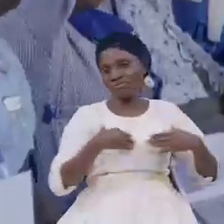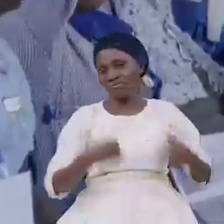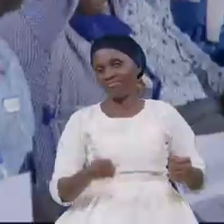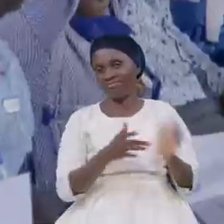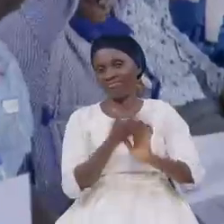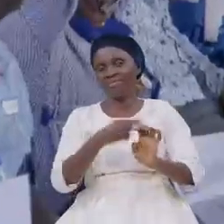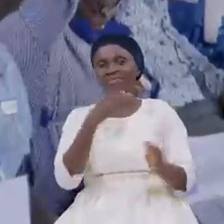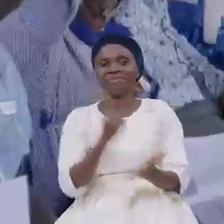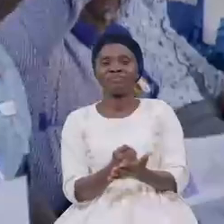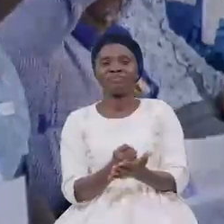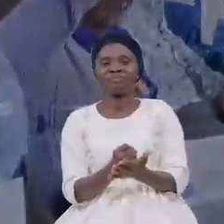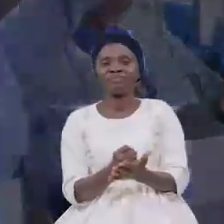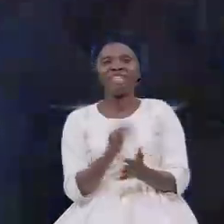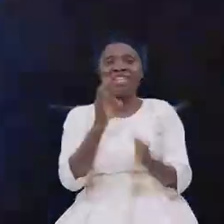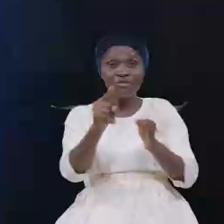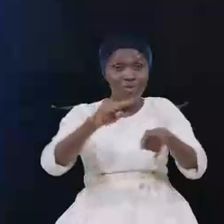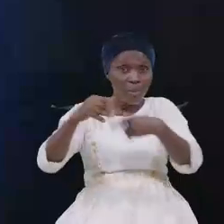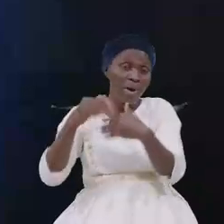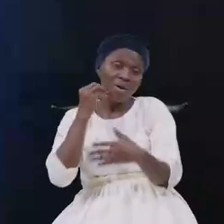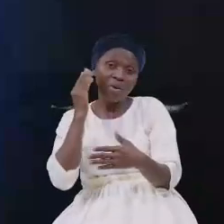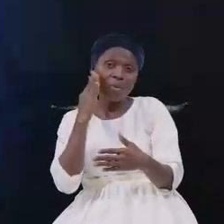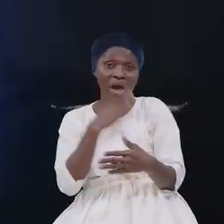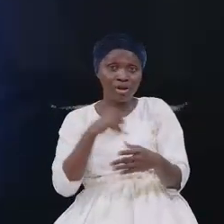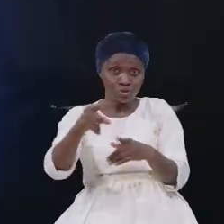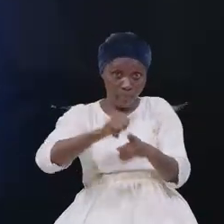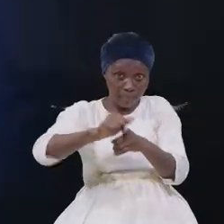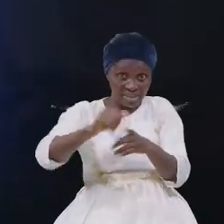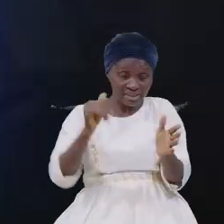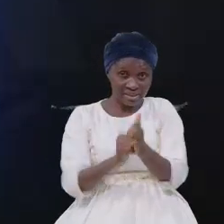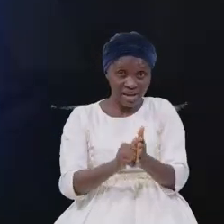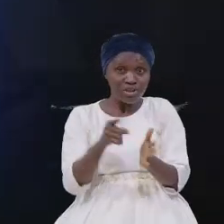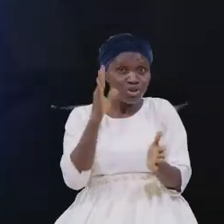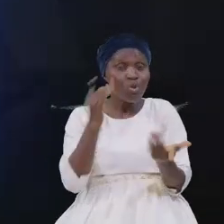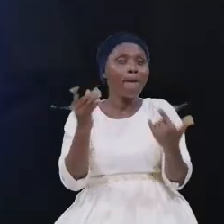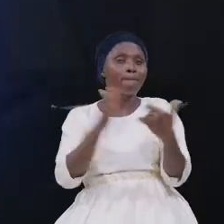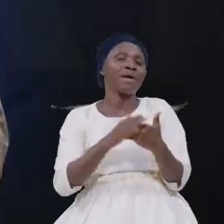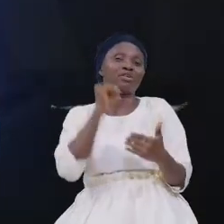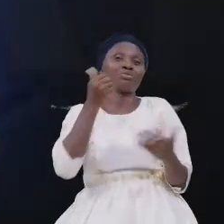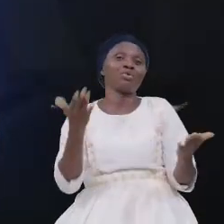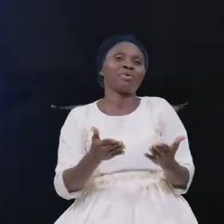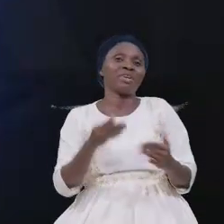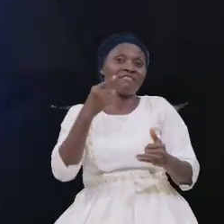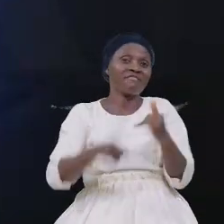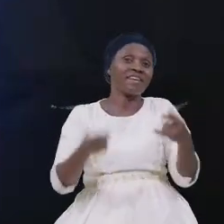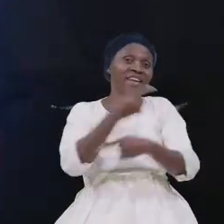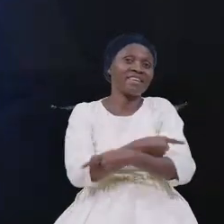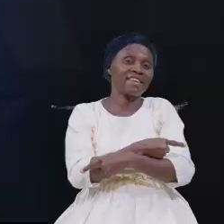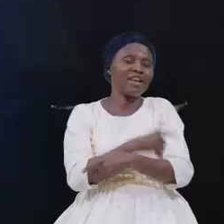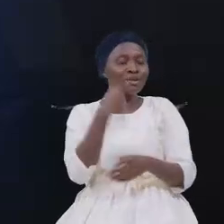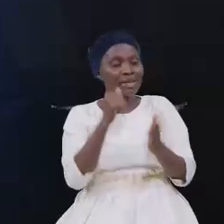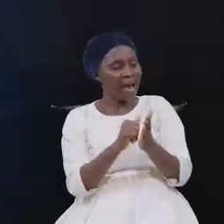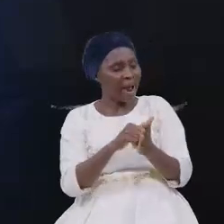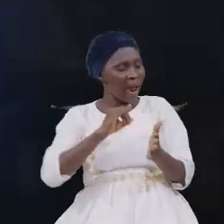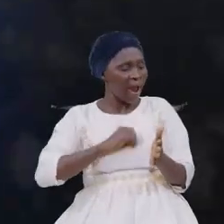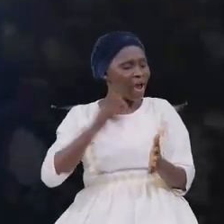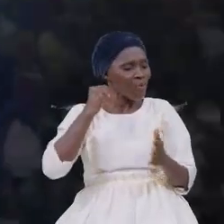If you go home and you do that, you'll come back tomorrow, the final day, you say, I was healed, and